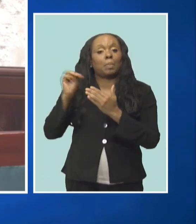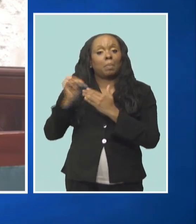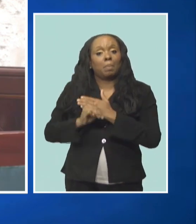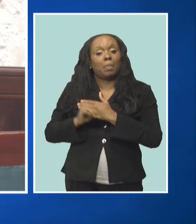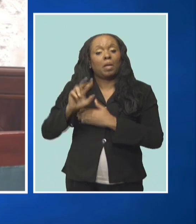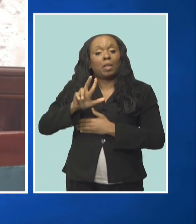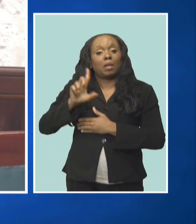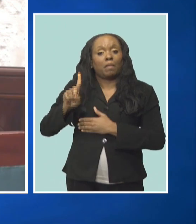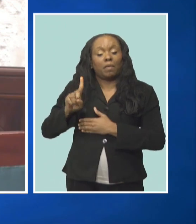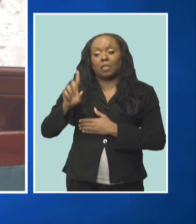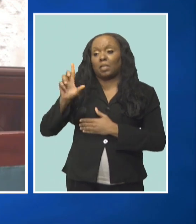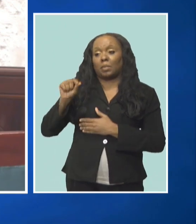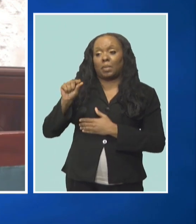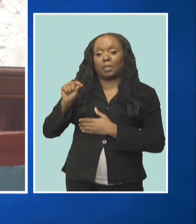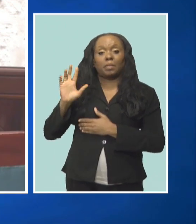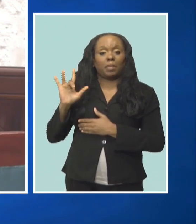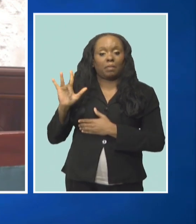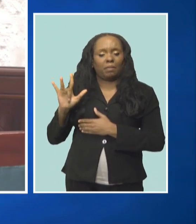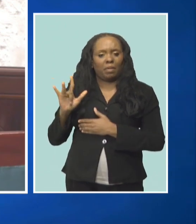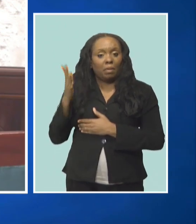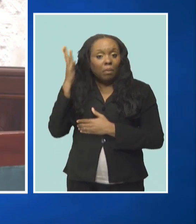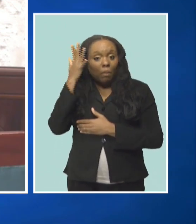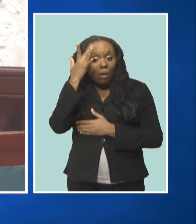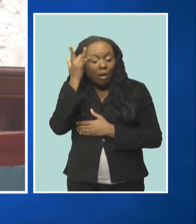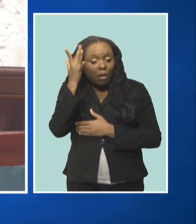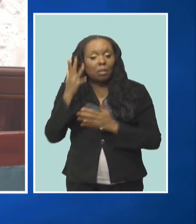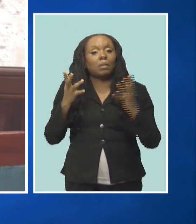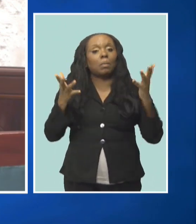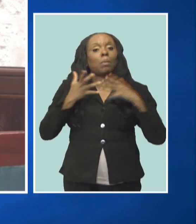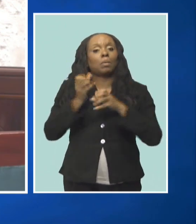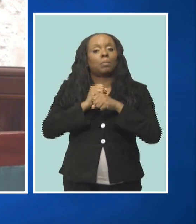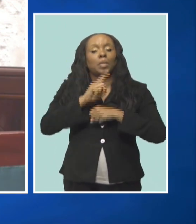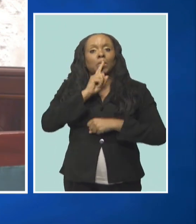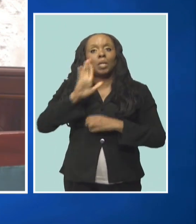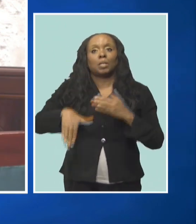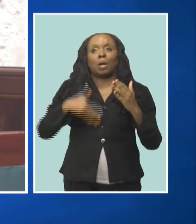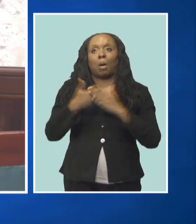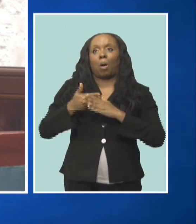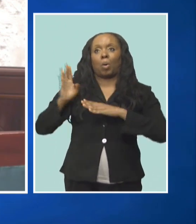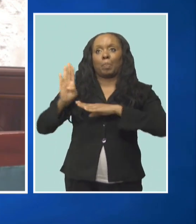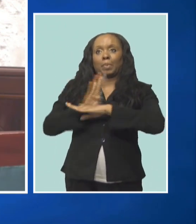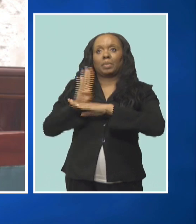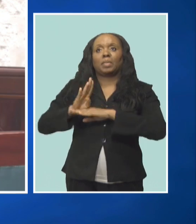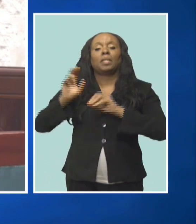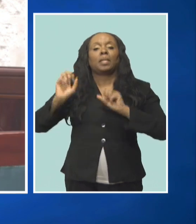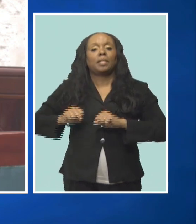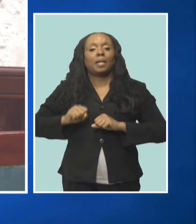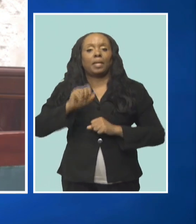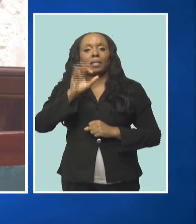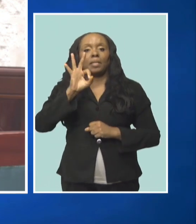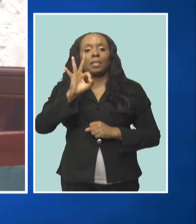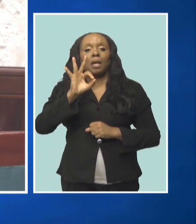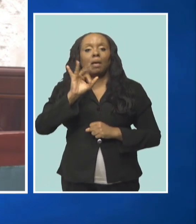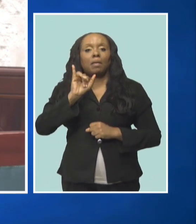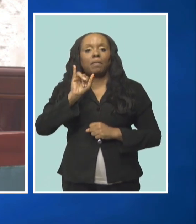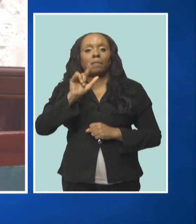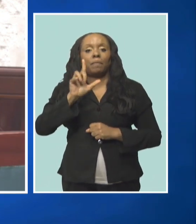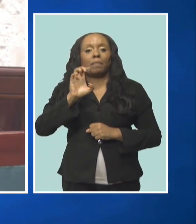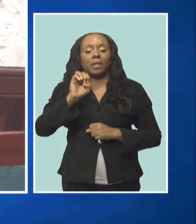ensure that all companies are able to file their tax returns in a timely manner. So we've had some development issues, sir,